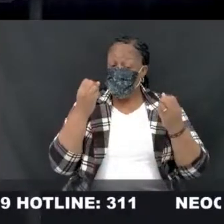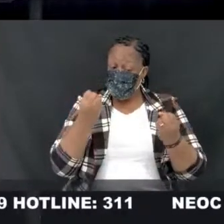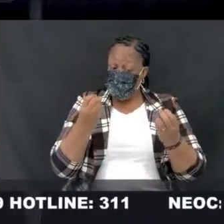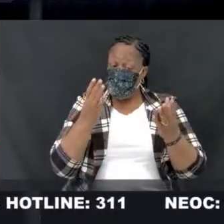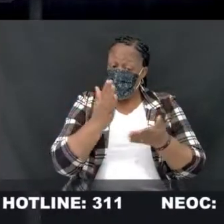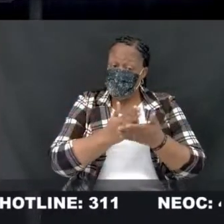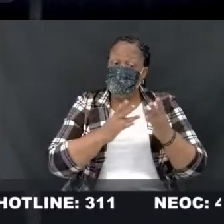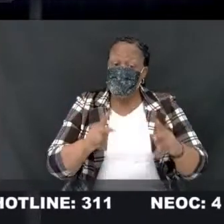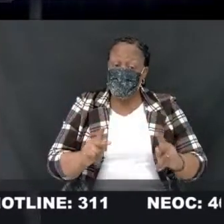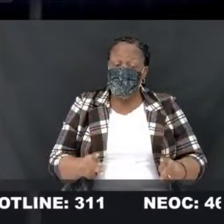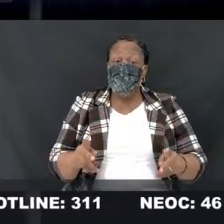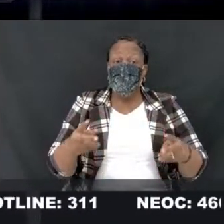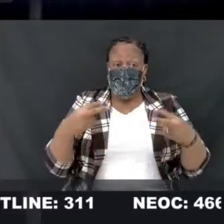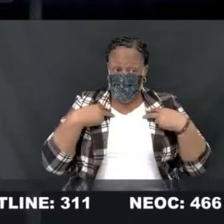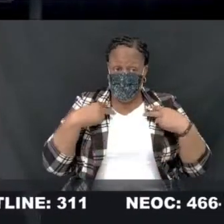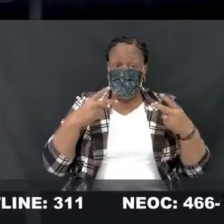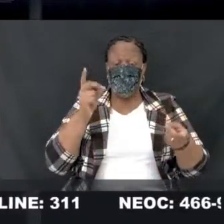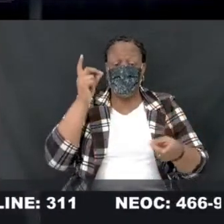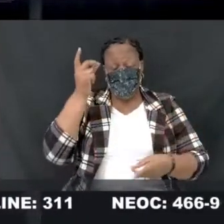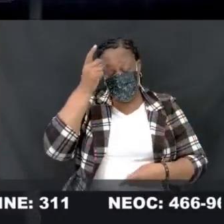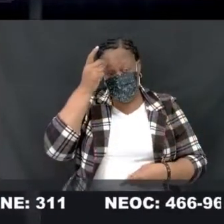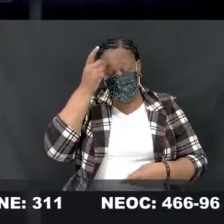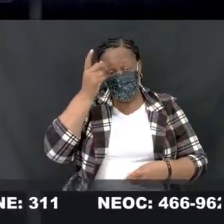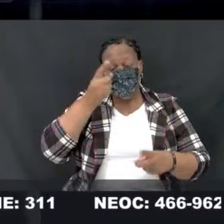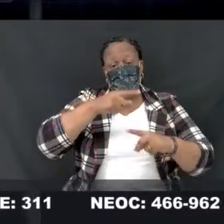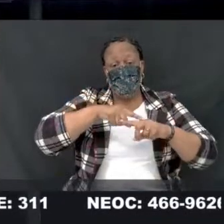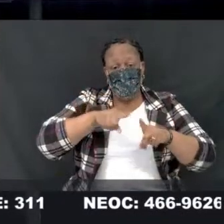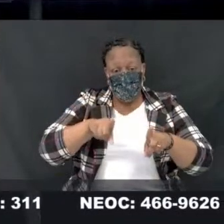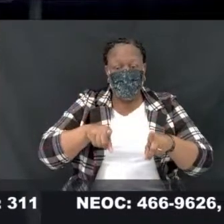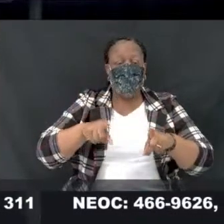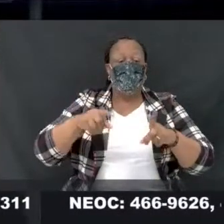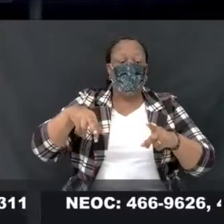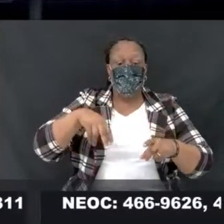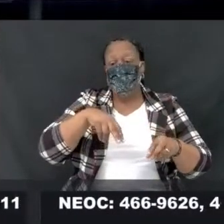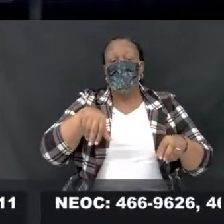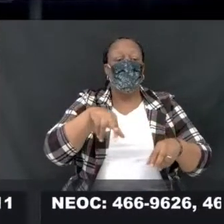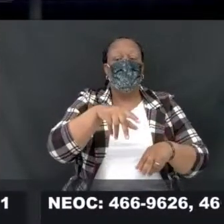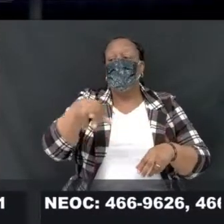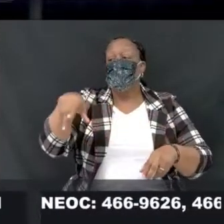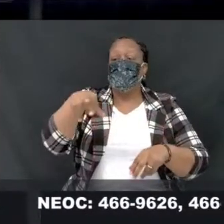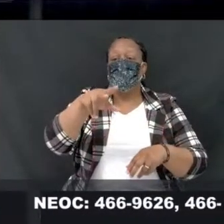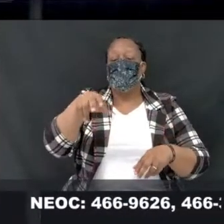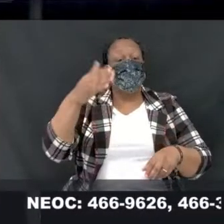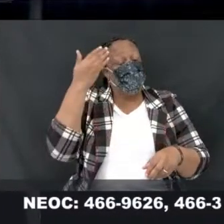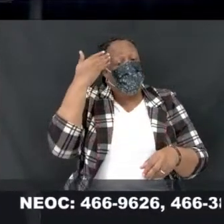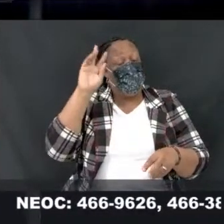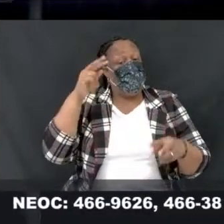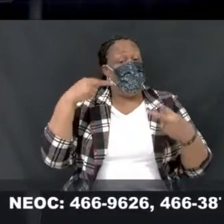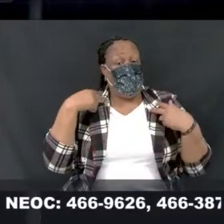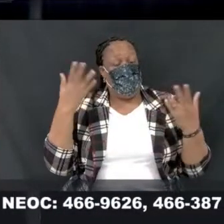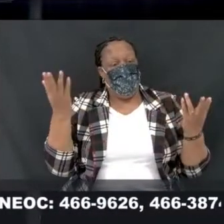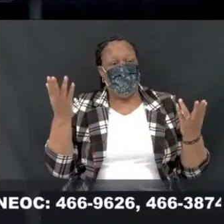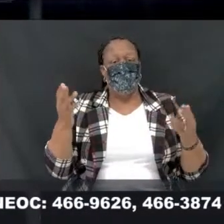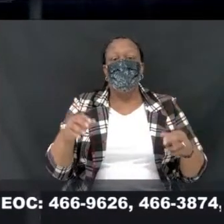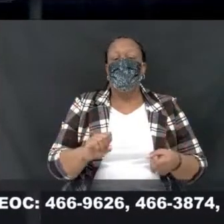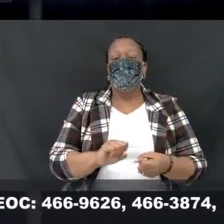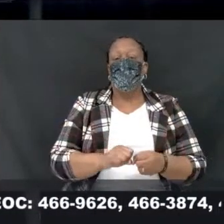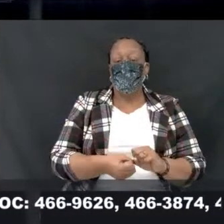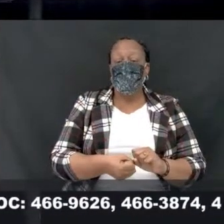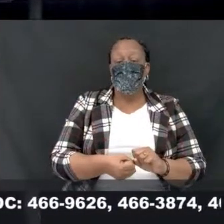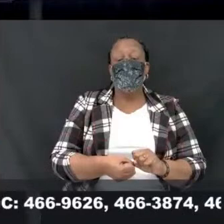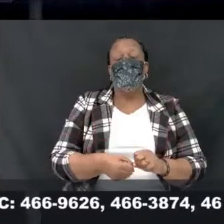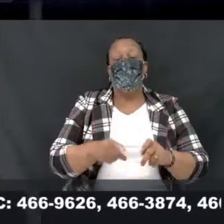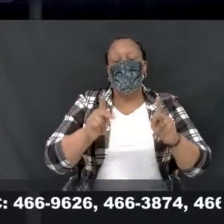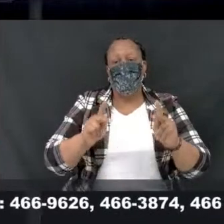about normally but infectious and present a serious threat to the clinically vulnerable, including people living in nursing